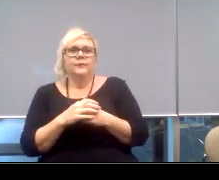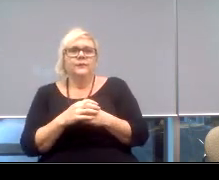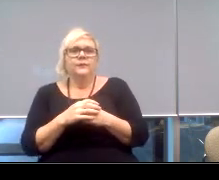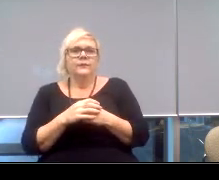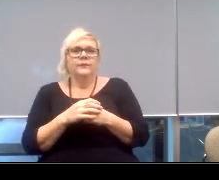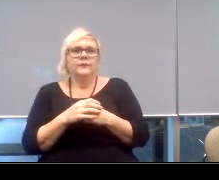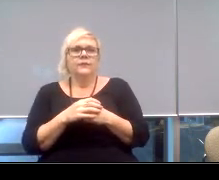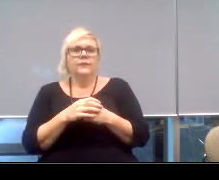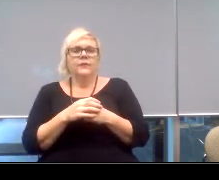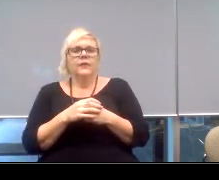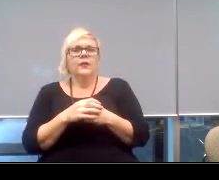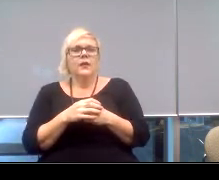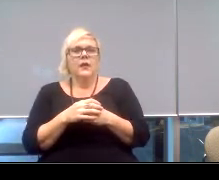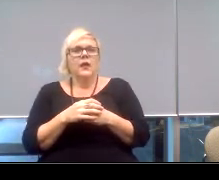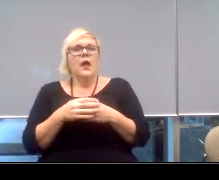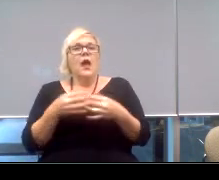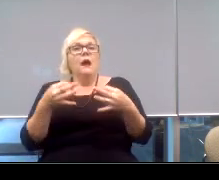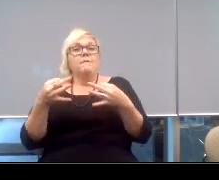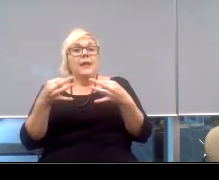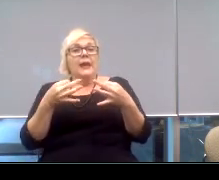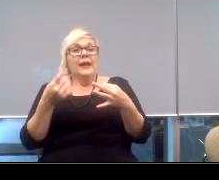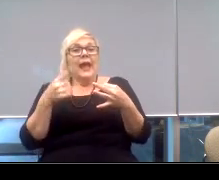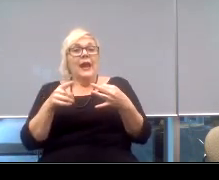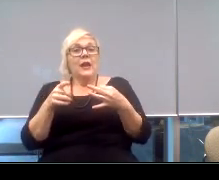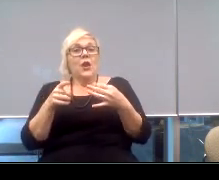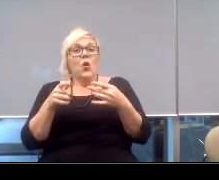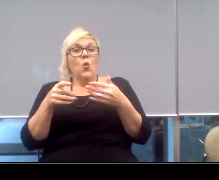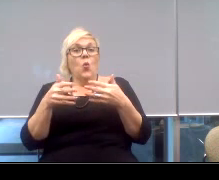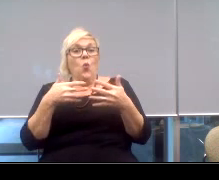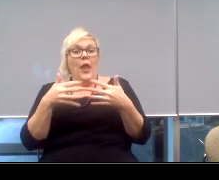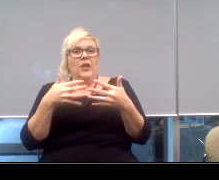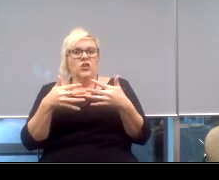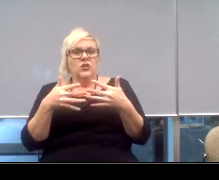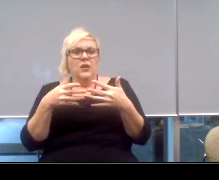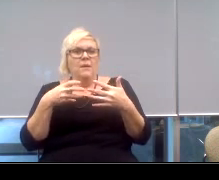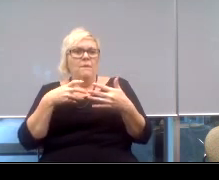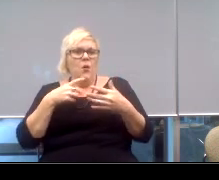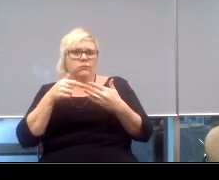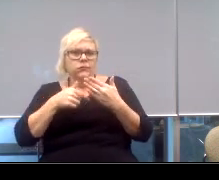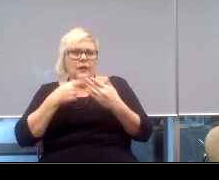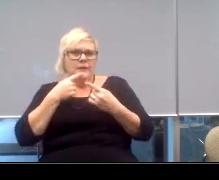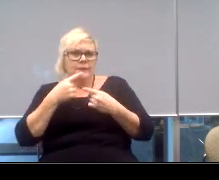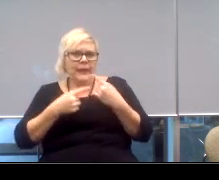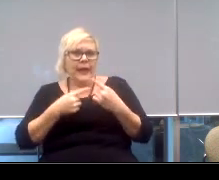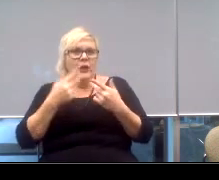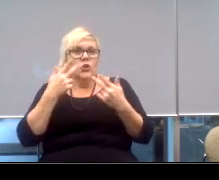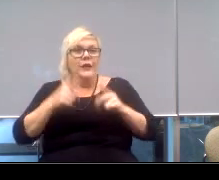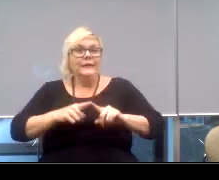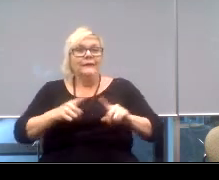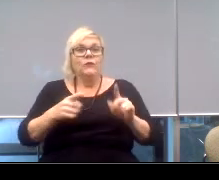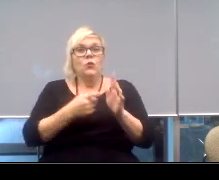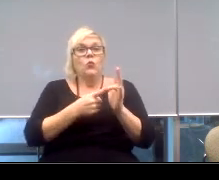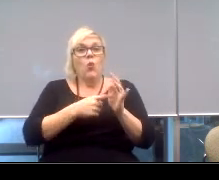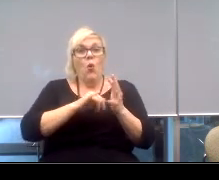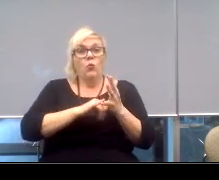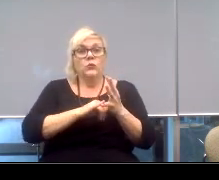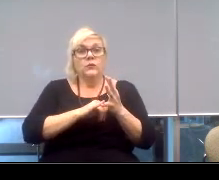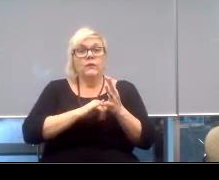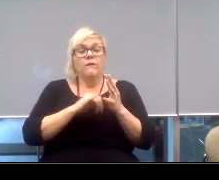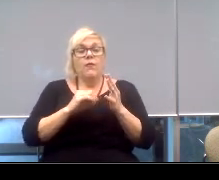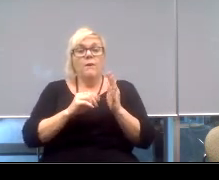Planning and coordination, this might tease that out a little bit further for you. This shows the differences between the various roles undertaken by the local